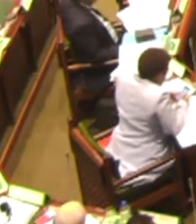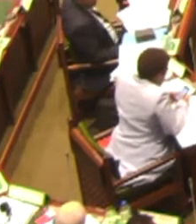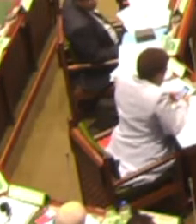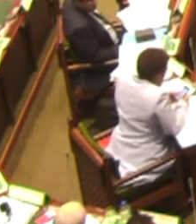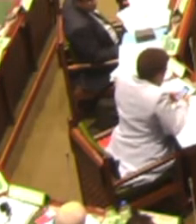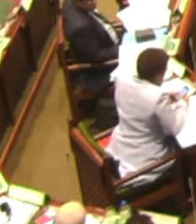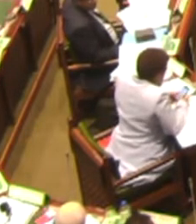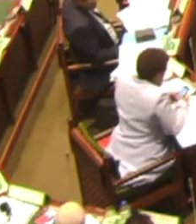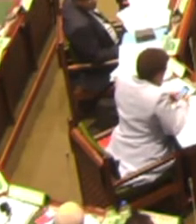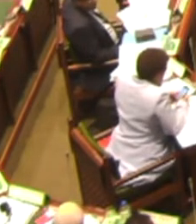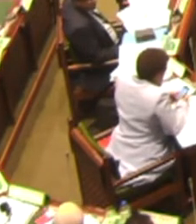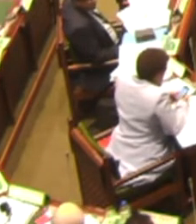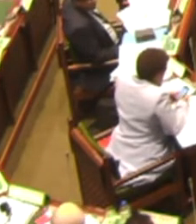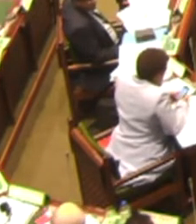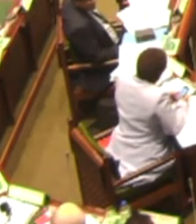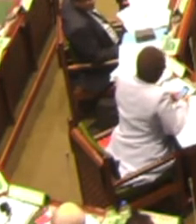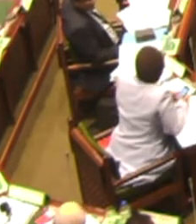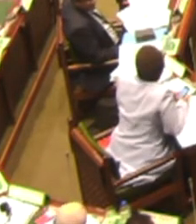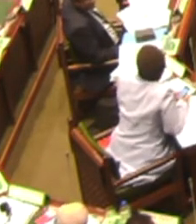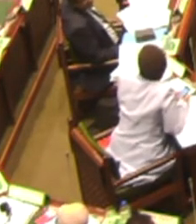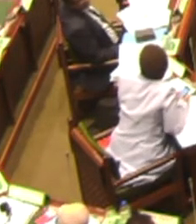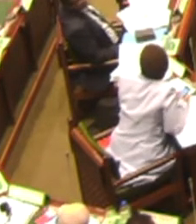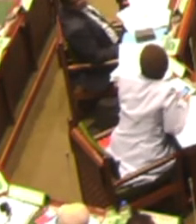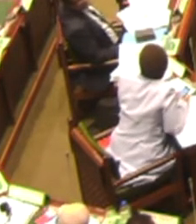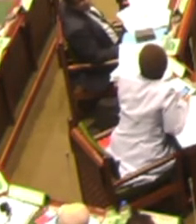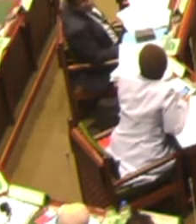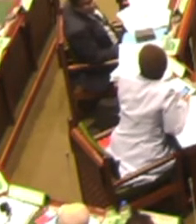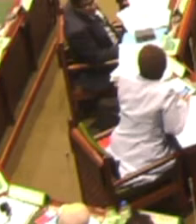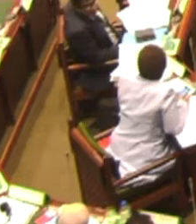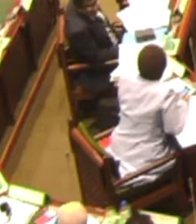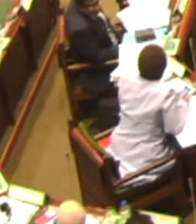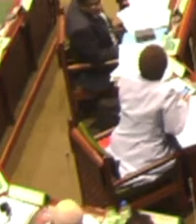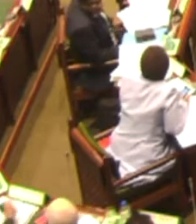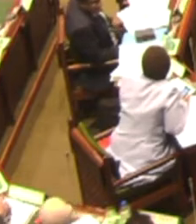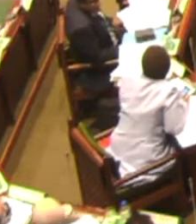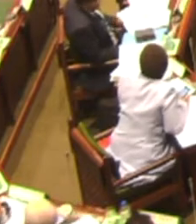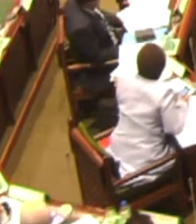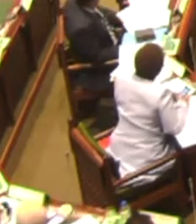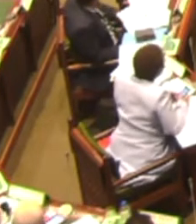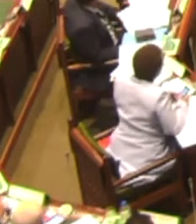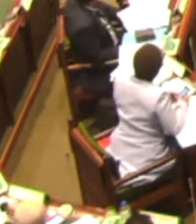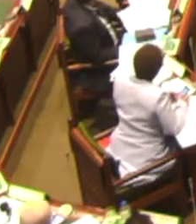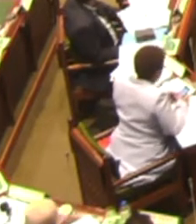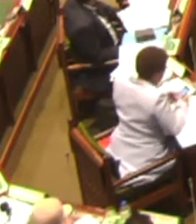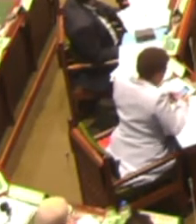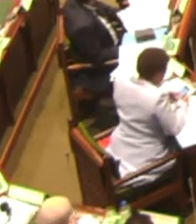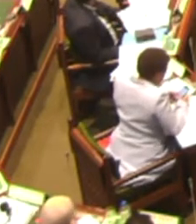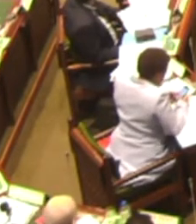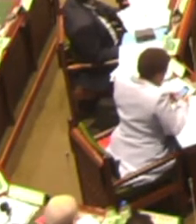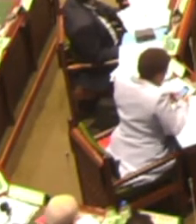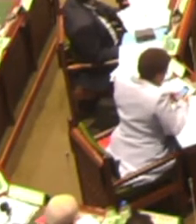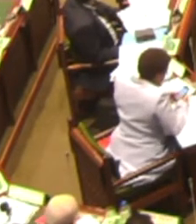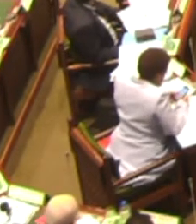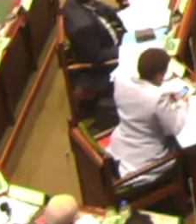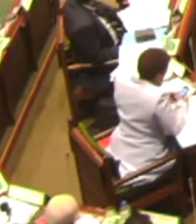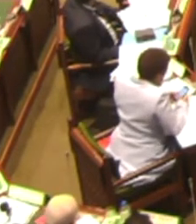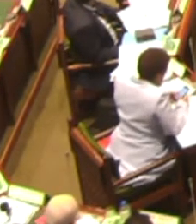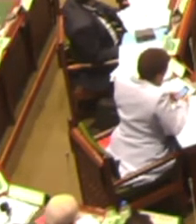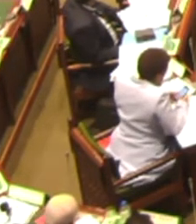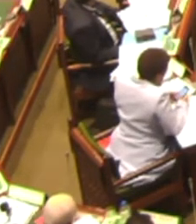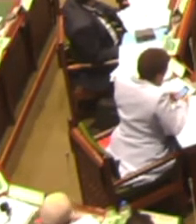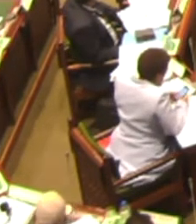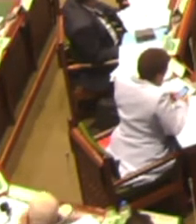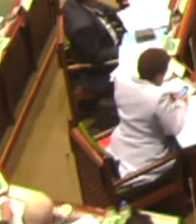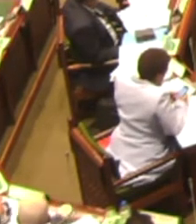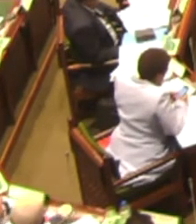Madam Speaker, Honourable Prime Minister, Honourable Leader of Opposition, and Honourable Members of the House, a